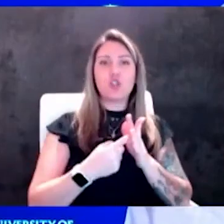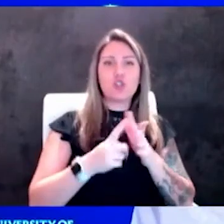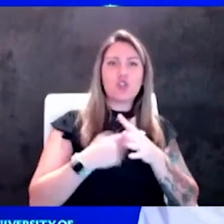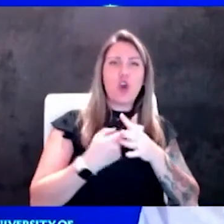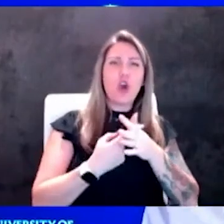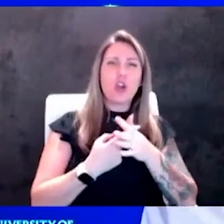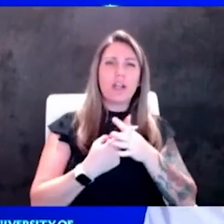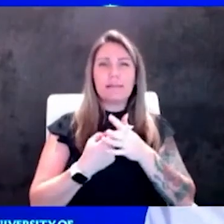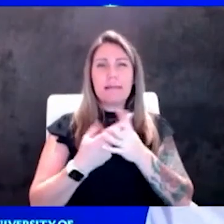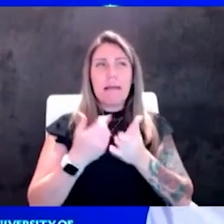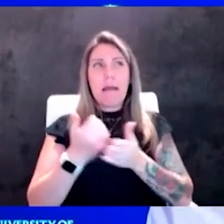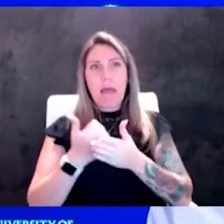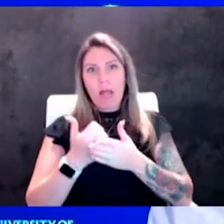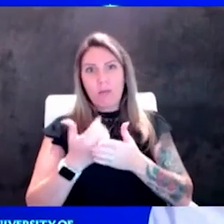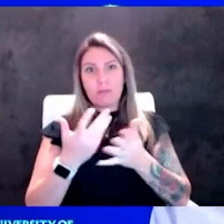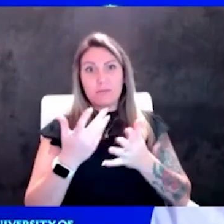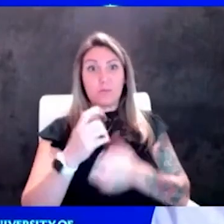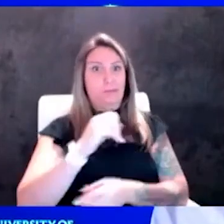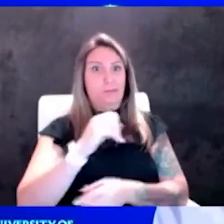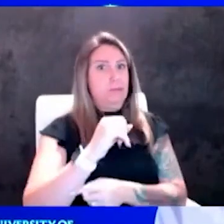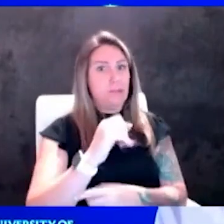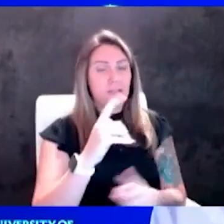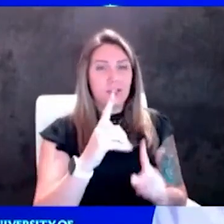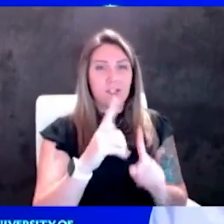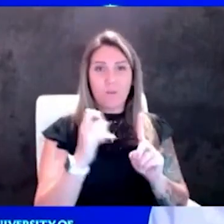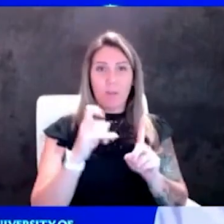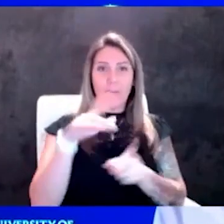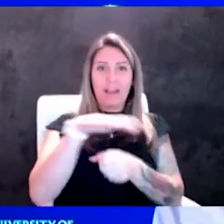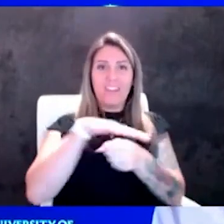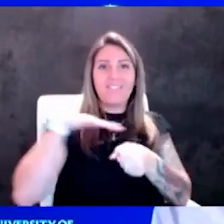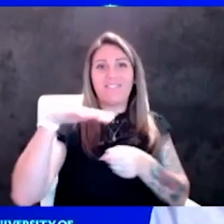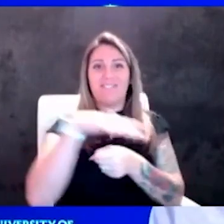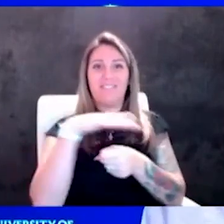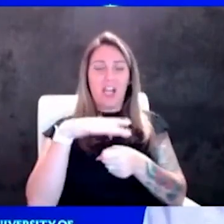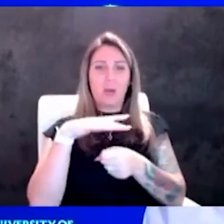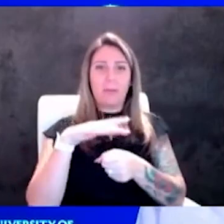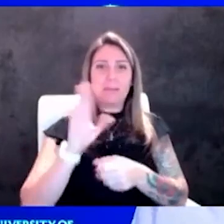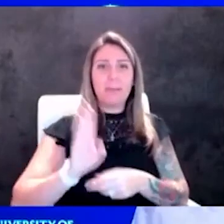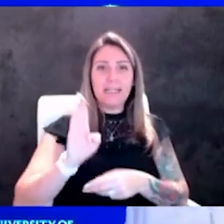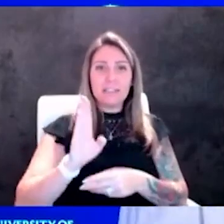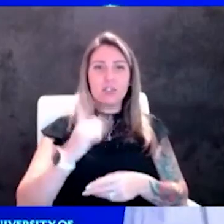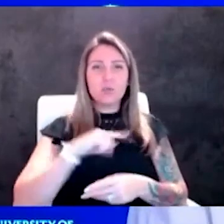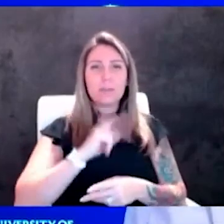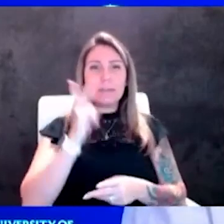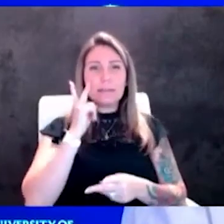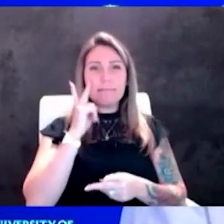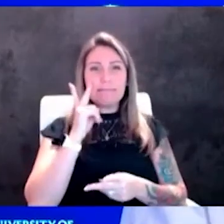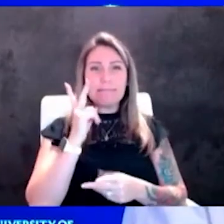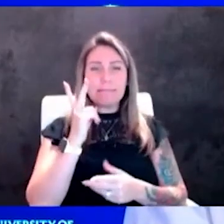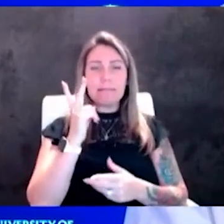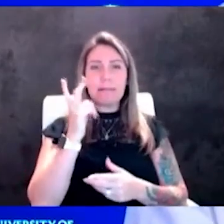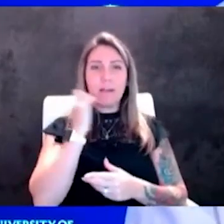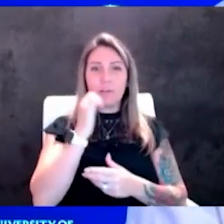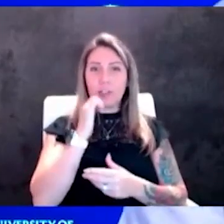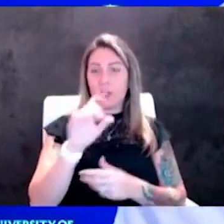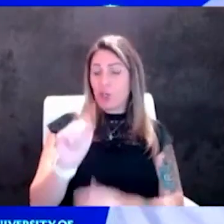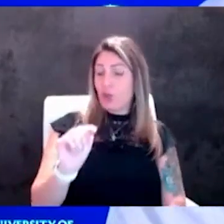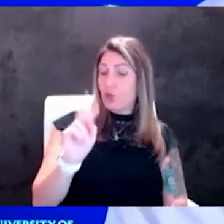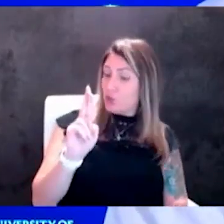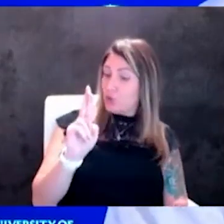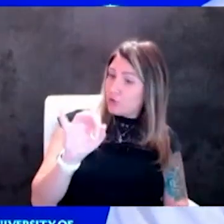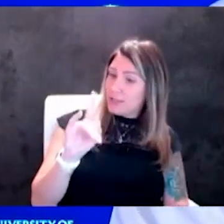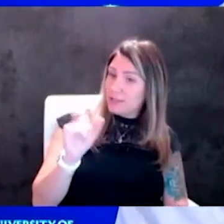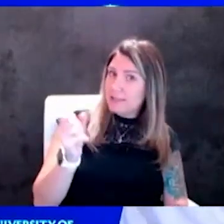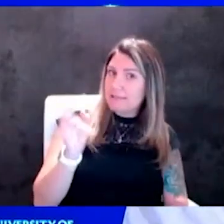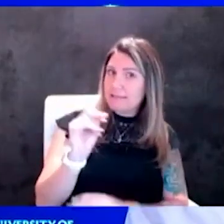promote resistance among those environmental bacteria, those bacteria that we come into contact a lot. I think triclosan has been taken out of all those products now, and